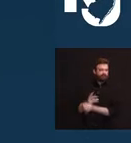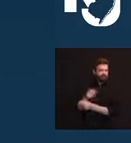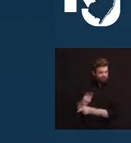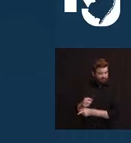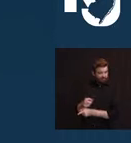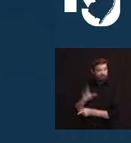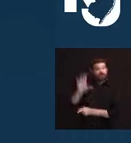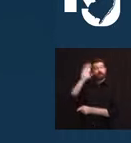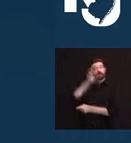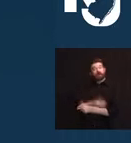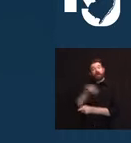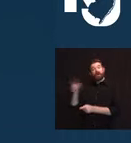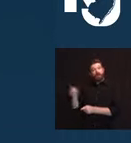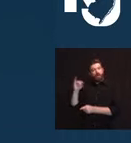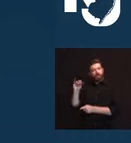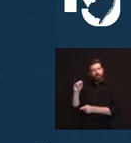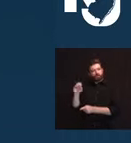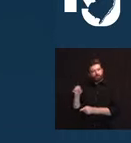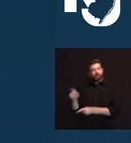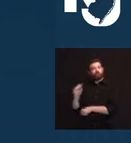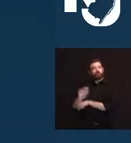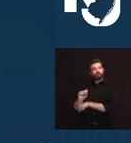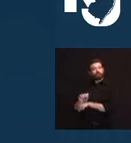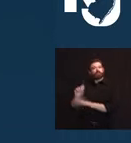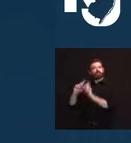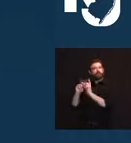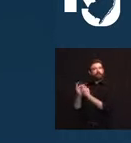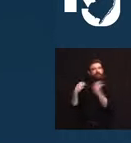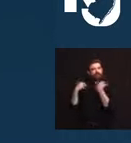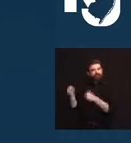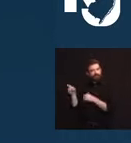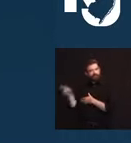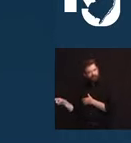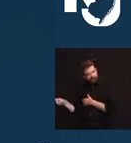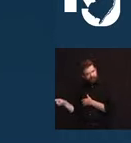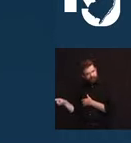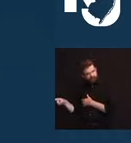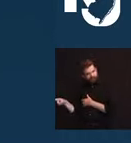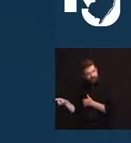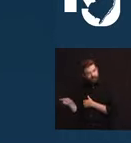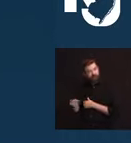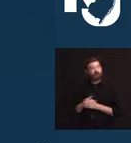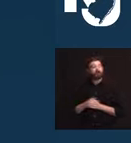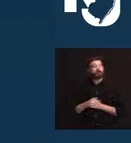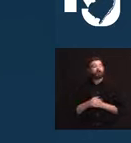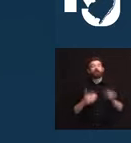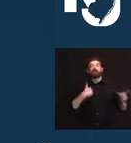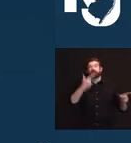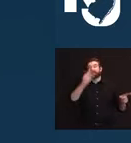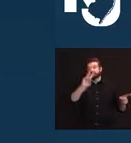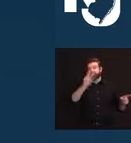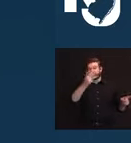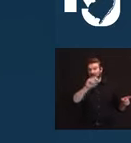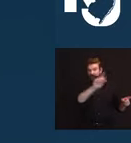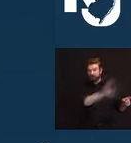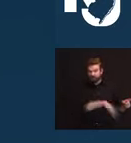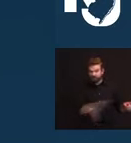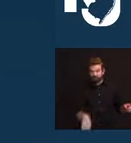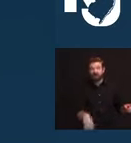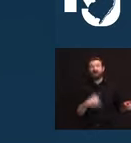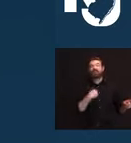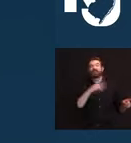Health. She's also survived by her 6 grandchildren and 6 great-grandchildren. Let's never